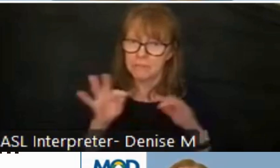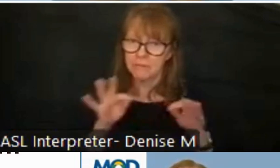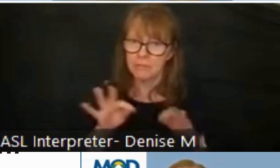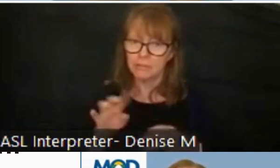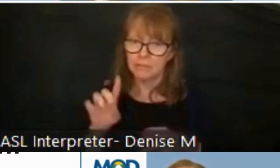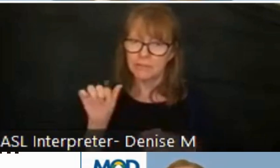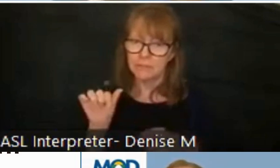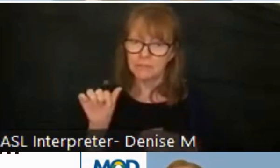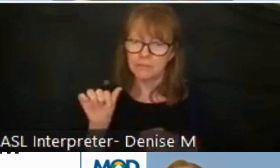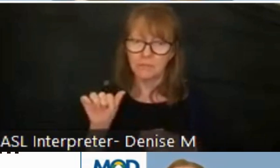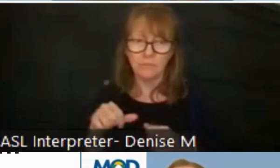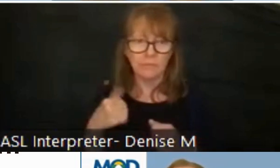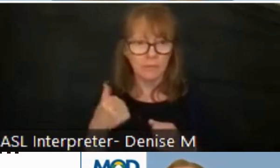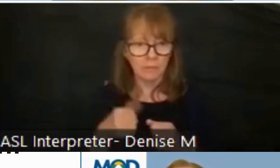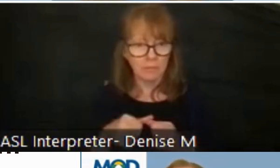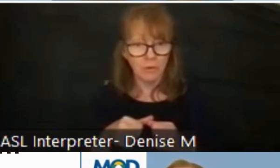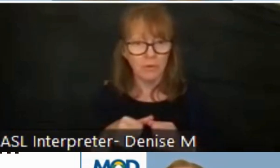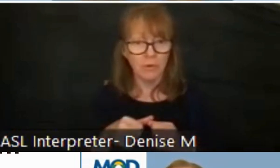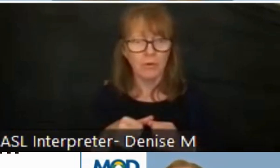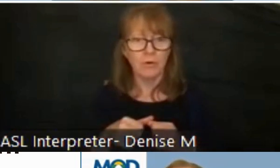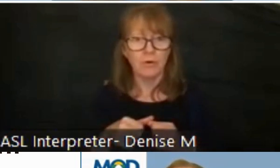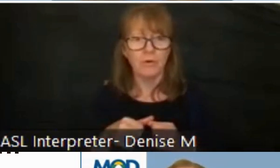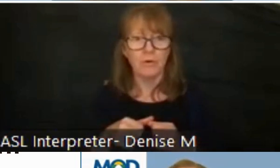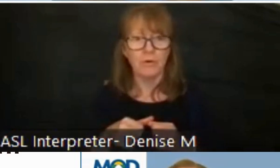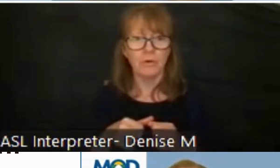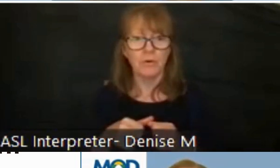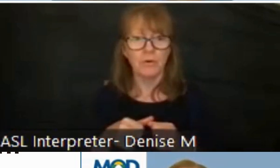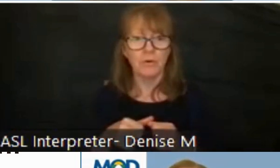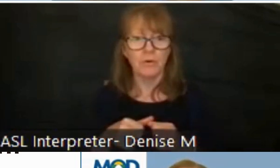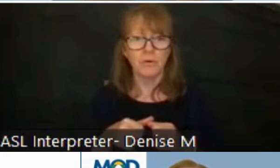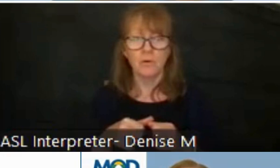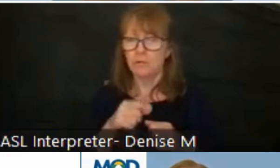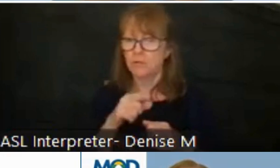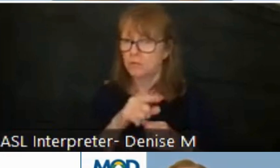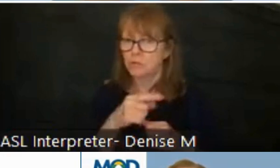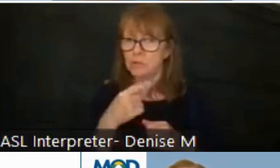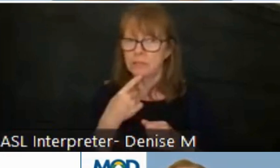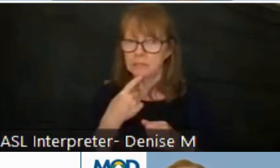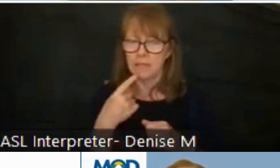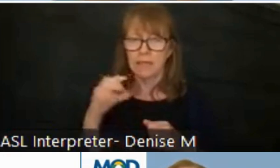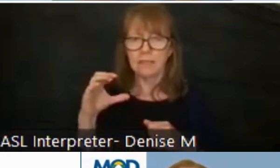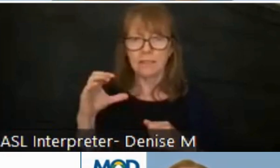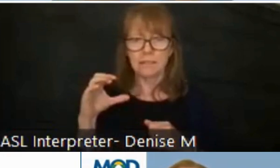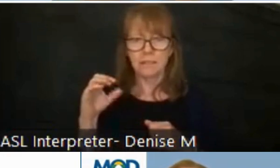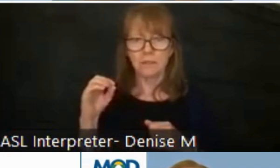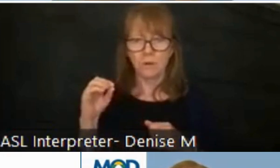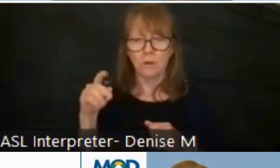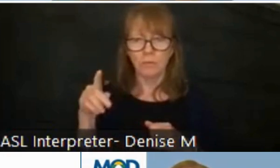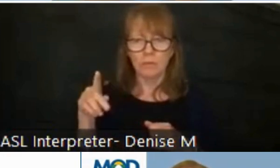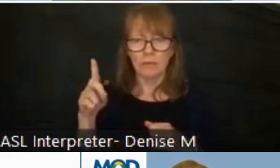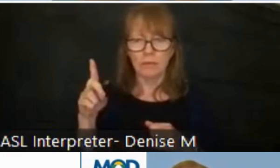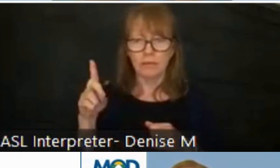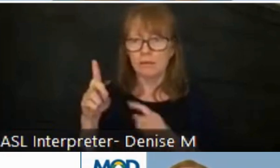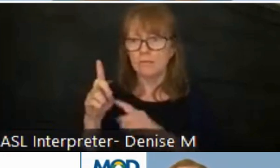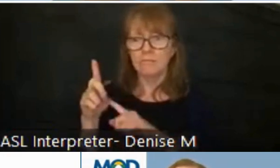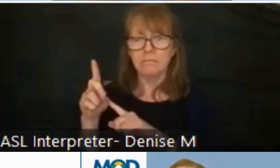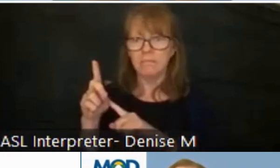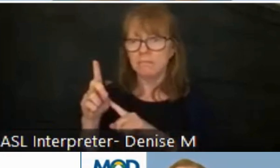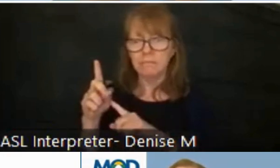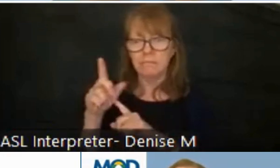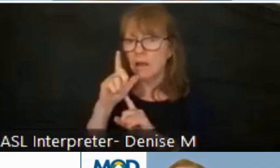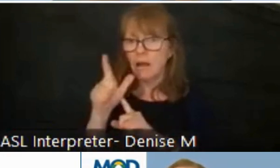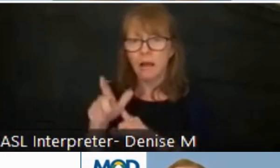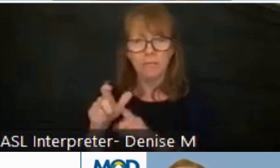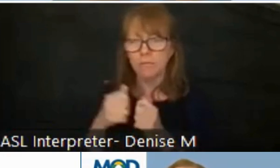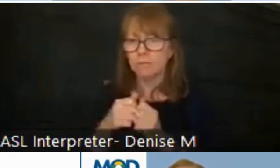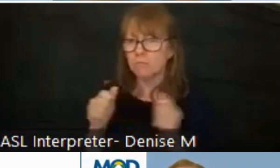Remember with that point, you can say, she can say that she has COPD if she wants to, but she doesn't have to disclose her diagnosis if she doesn't